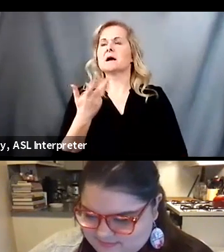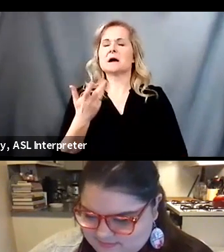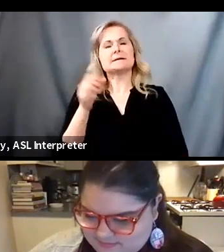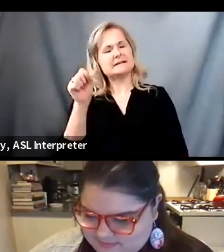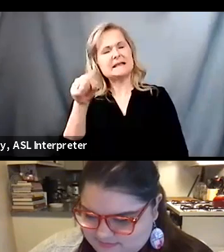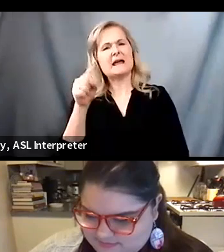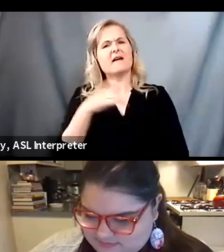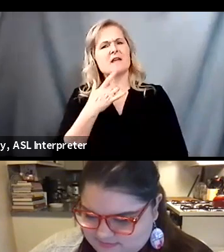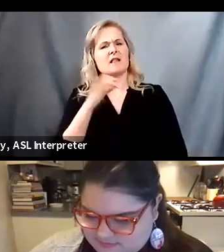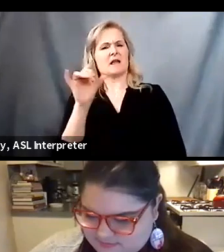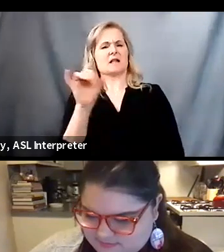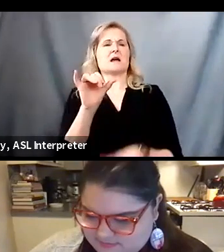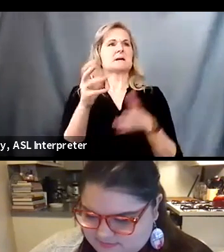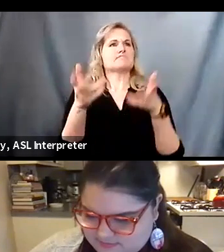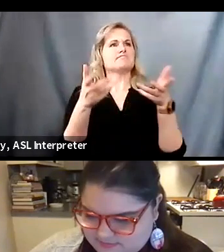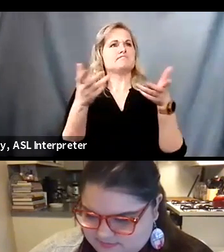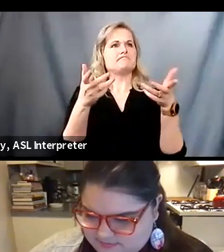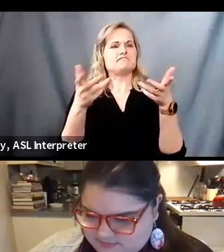I'm feeling like a need to